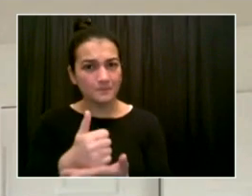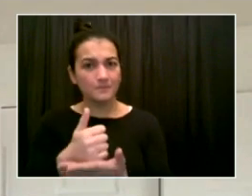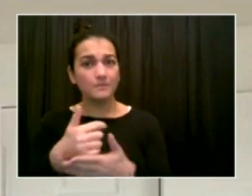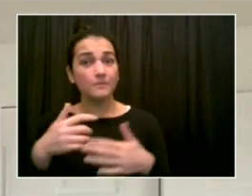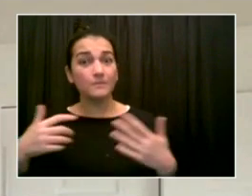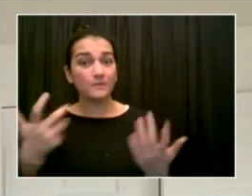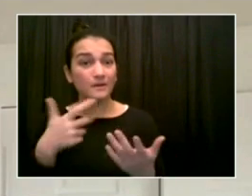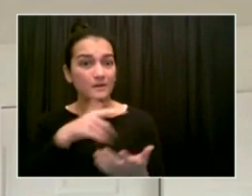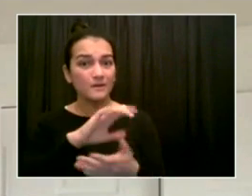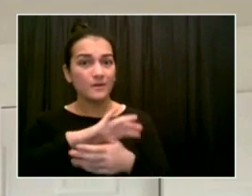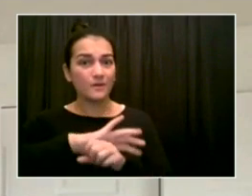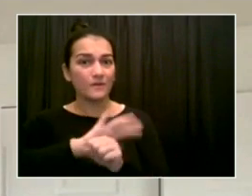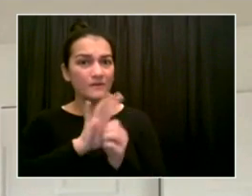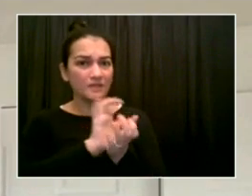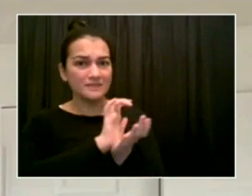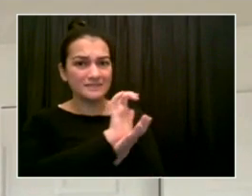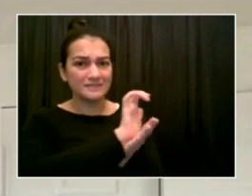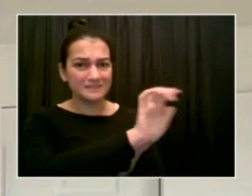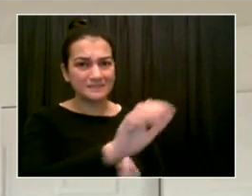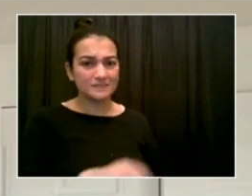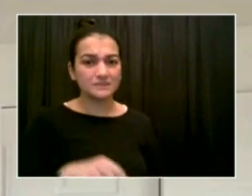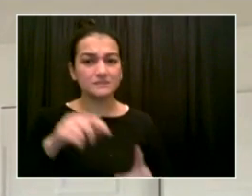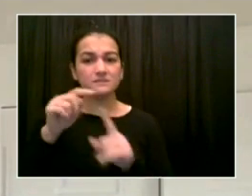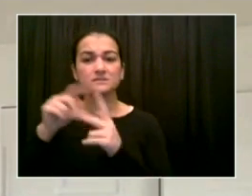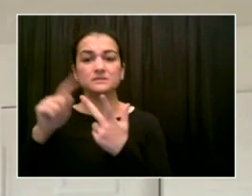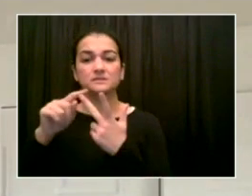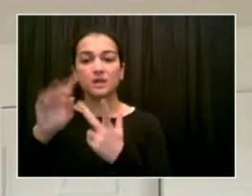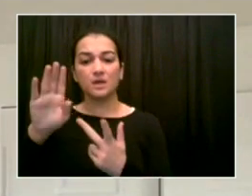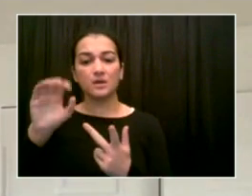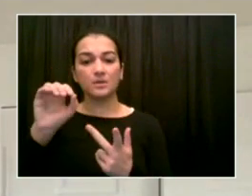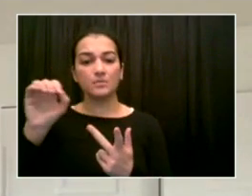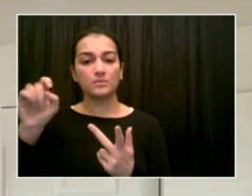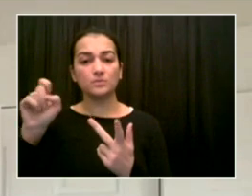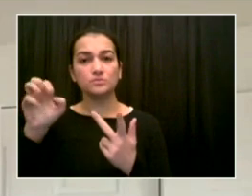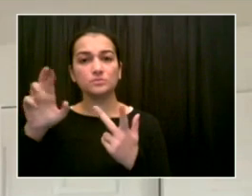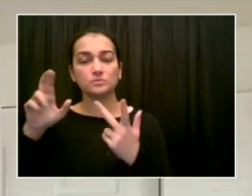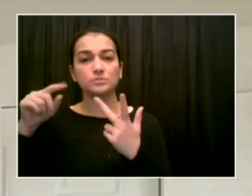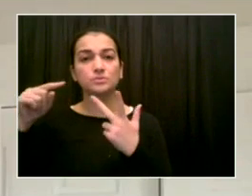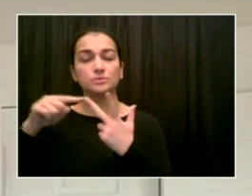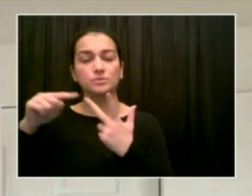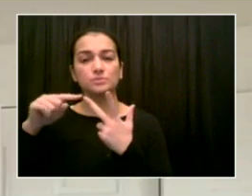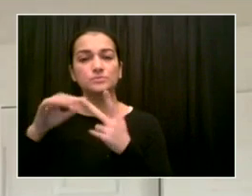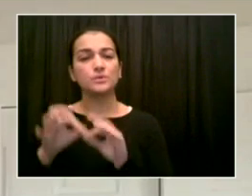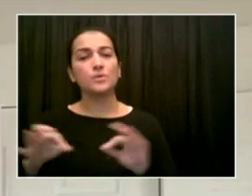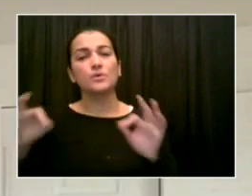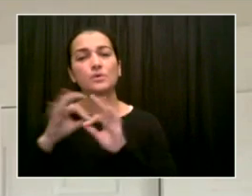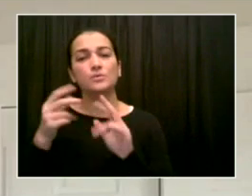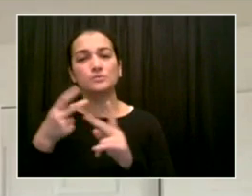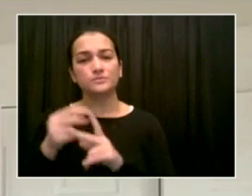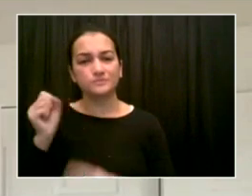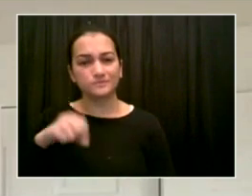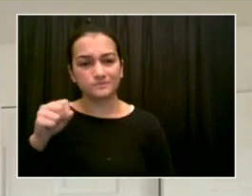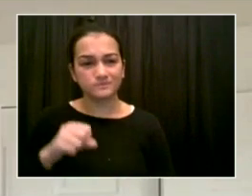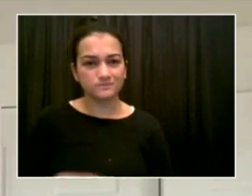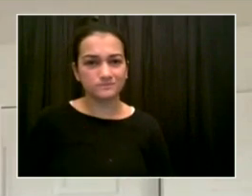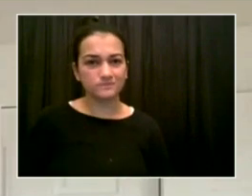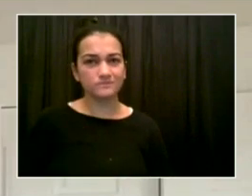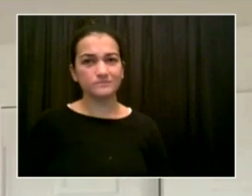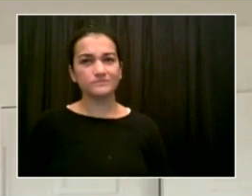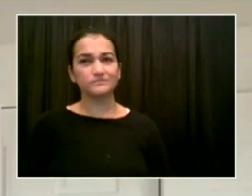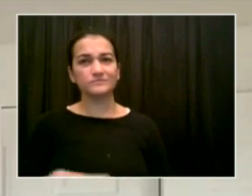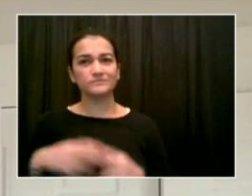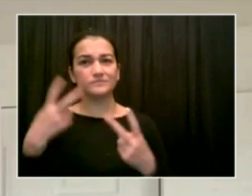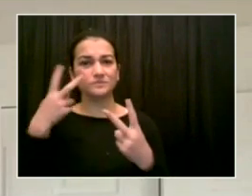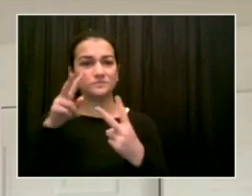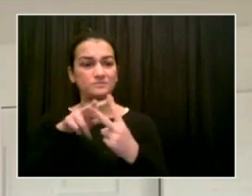with increased risk. So if you're over 50, if you have underlying conditions, for example. So don't delay.